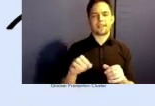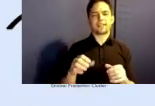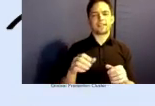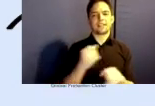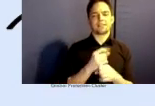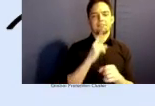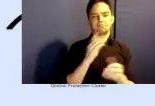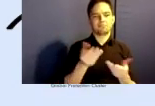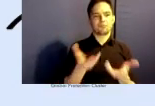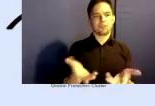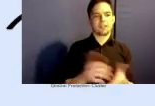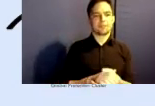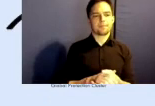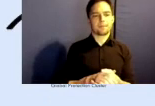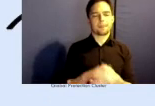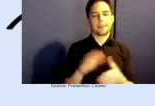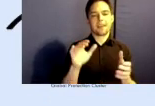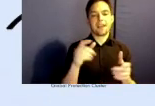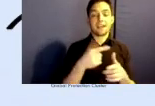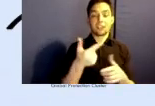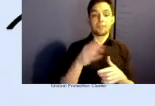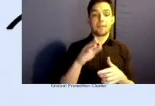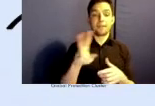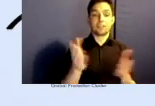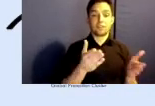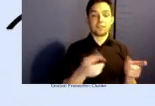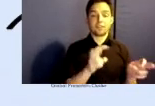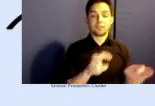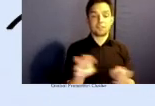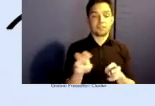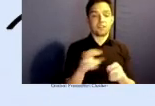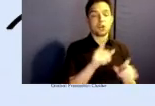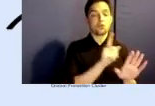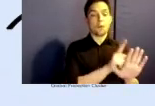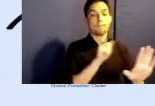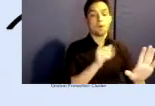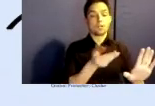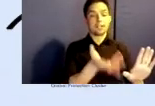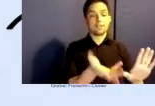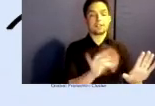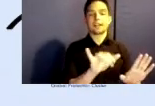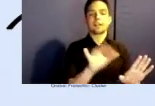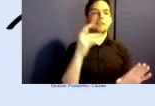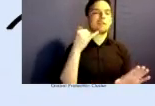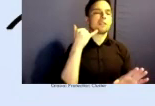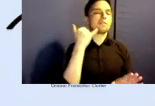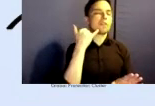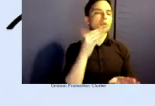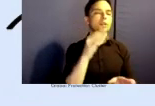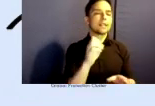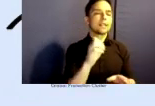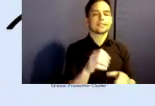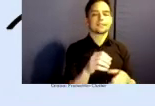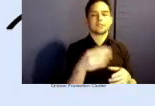GBV services that shifted to remote service delivery, like phone-based GBV case management and